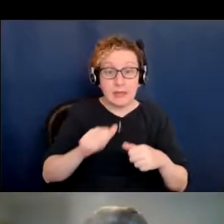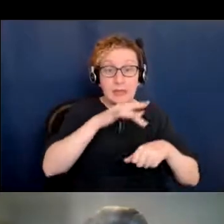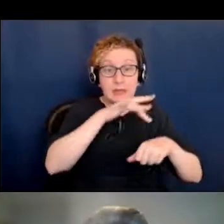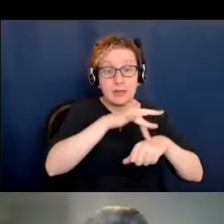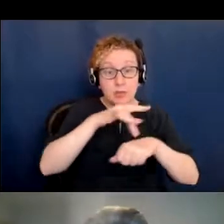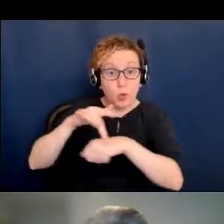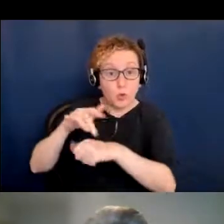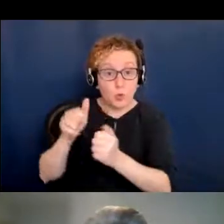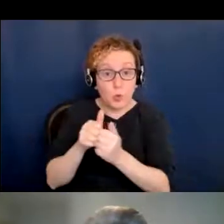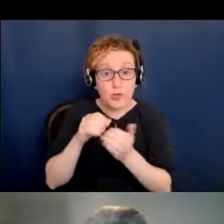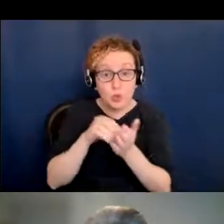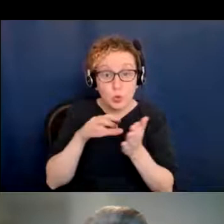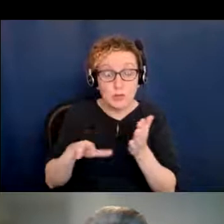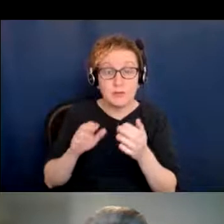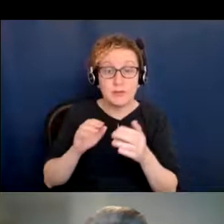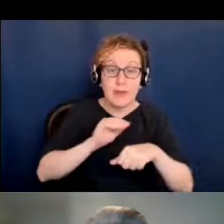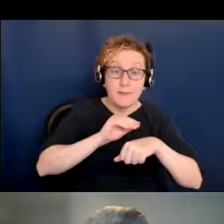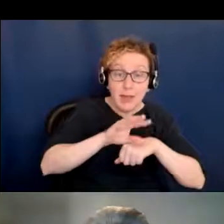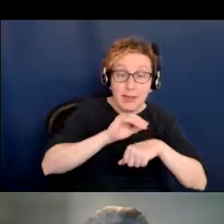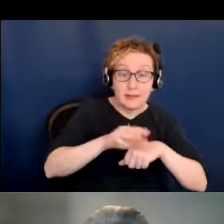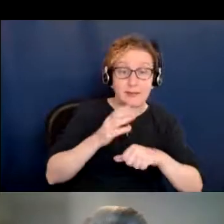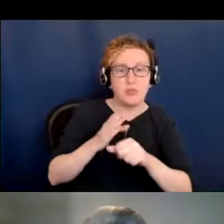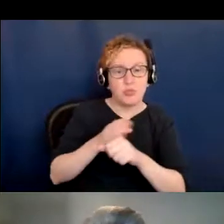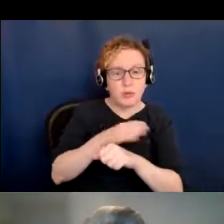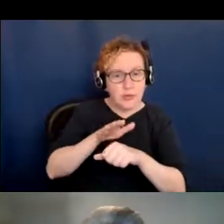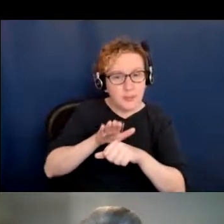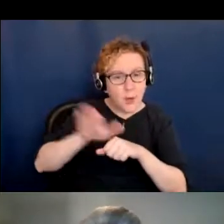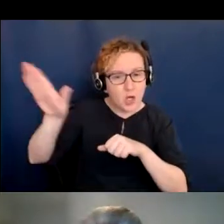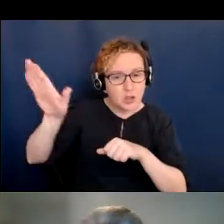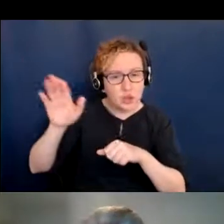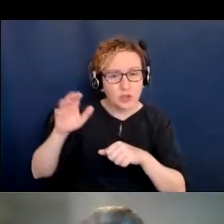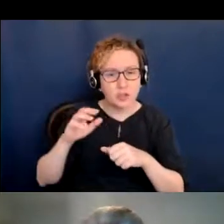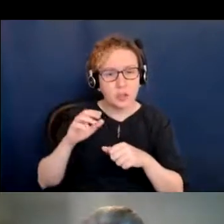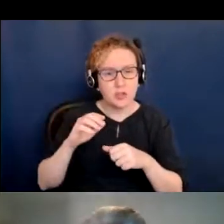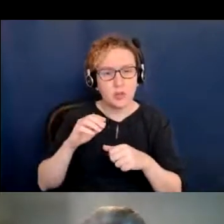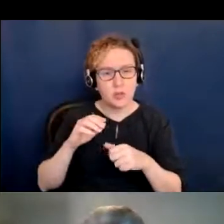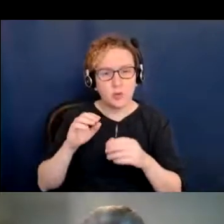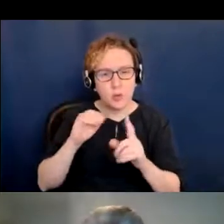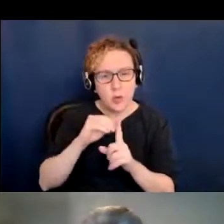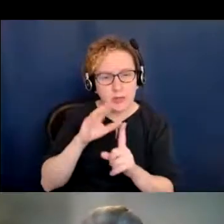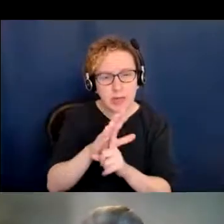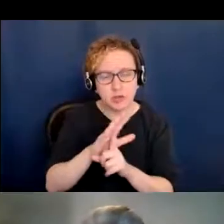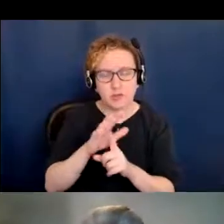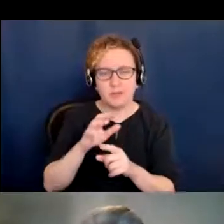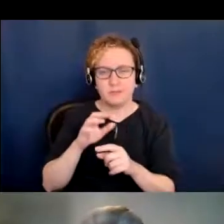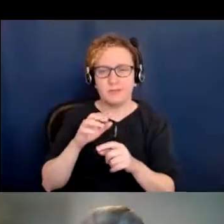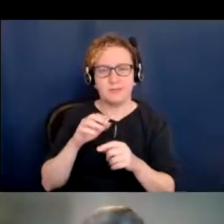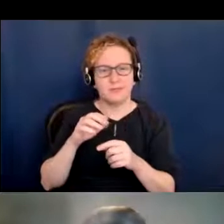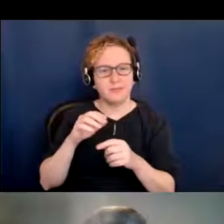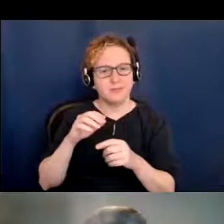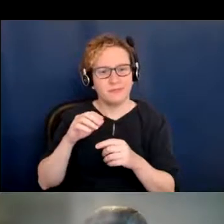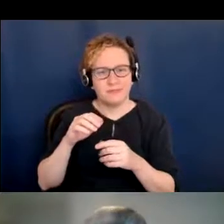and the like. And so virtual advising is really nothing. It's nothing exciting